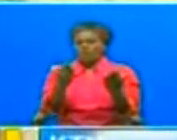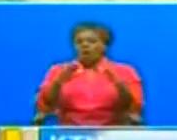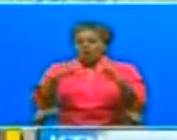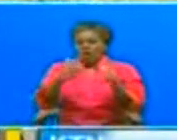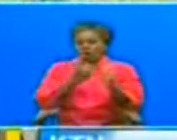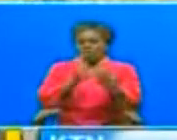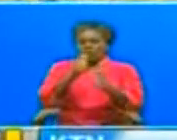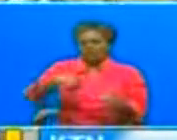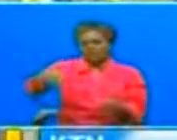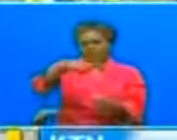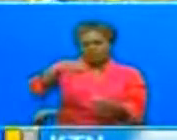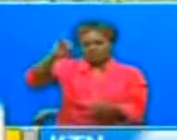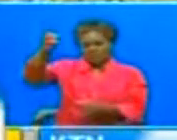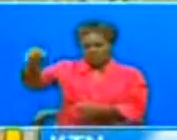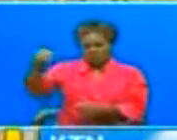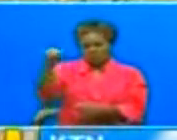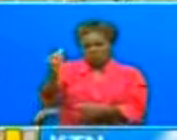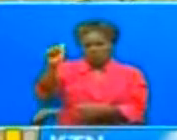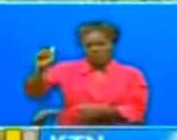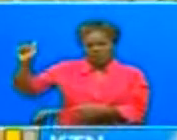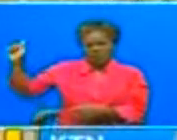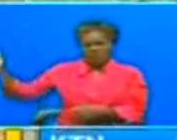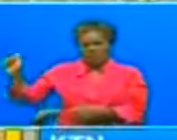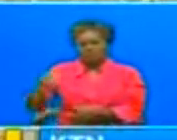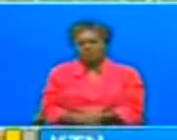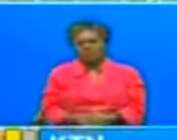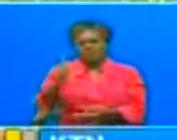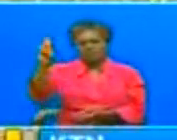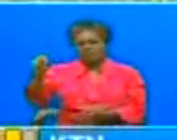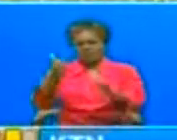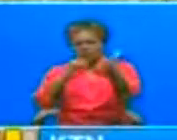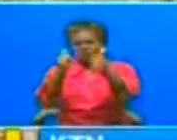matches. Hassan Juma, KTN Sports.